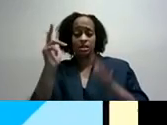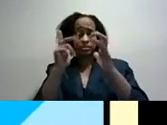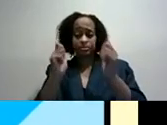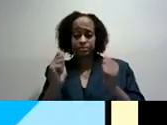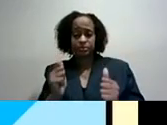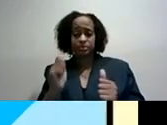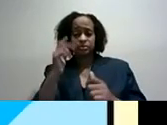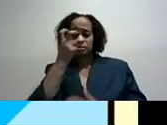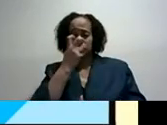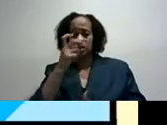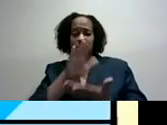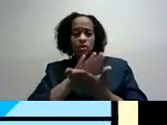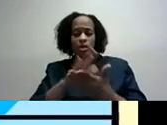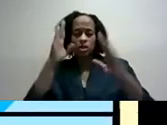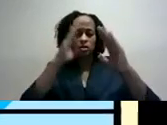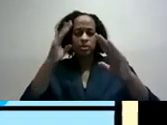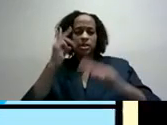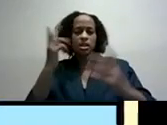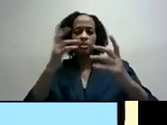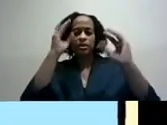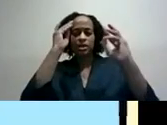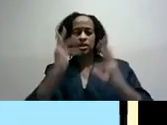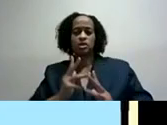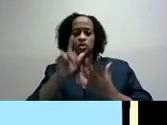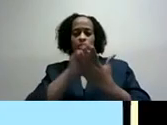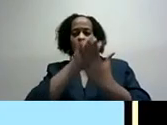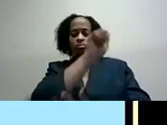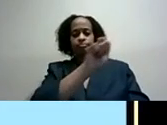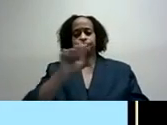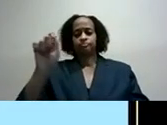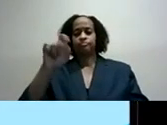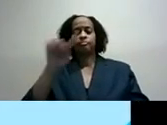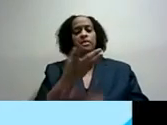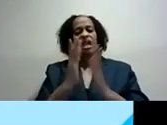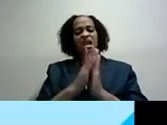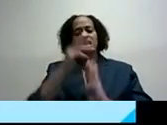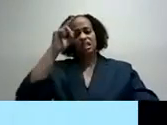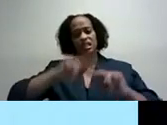school, he had trouble seeing what the teacher wrote on the chalkboard, so he asked to sit in the